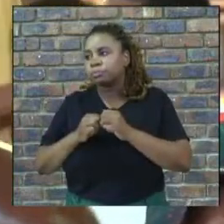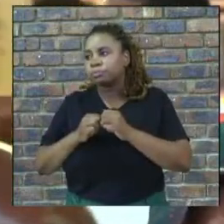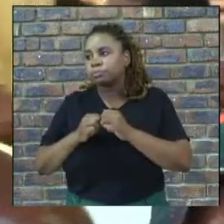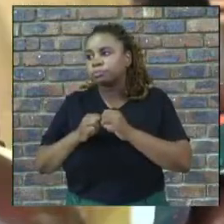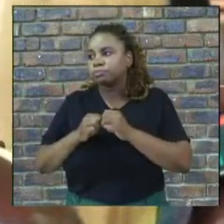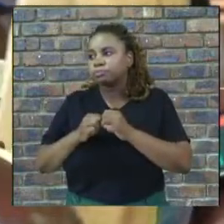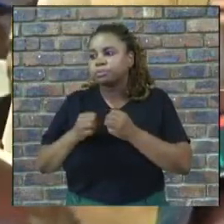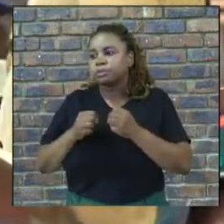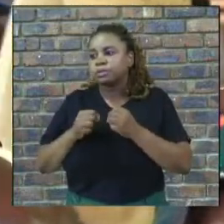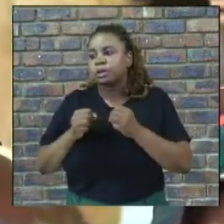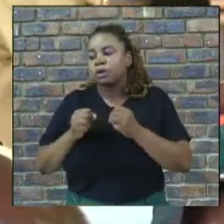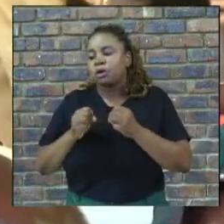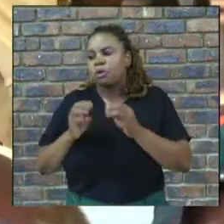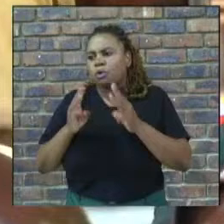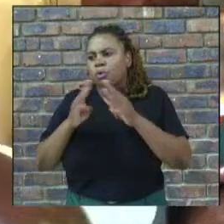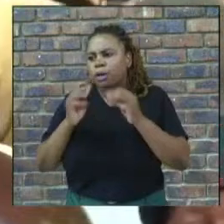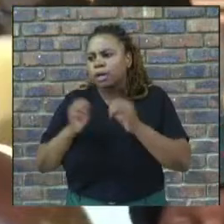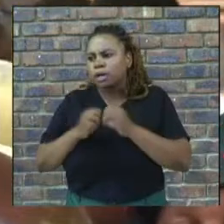Or le wheeler.